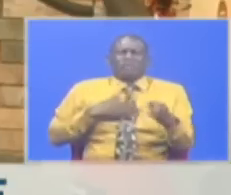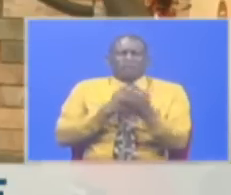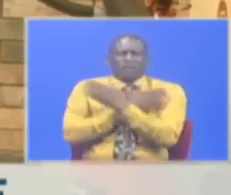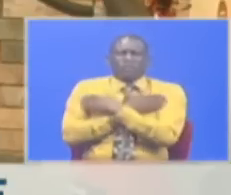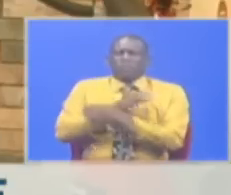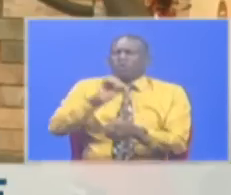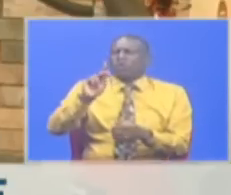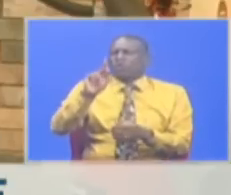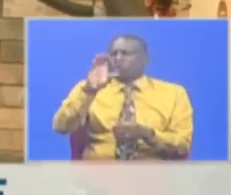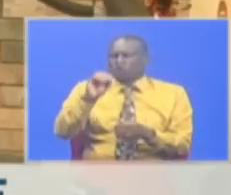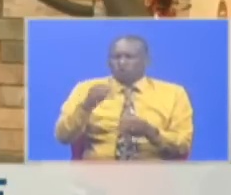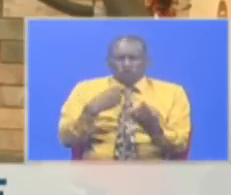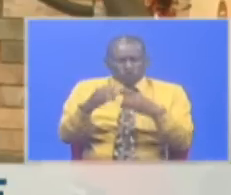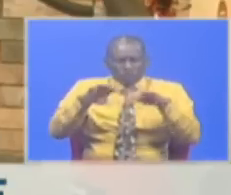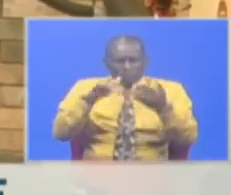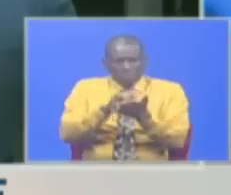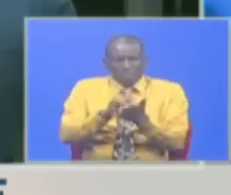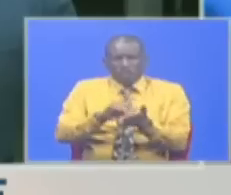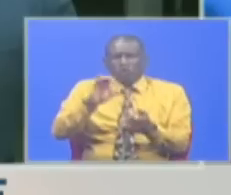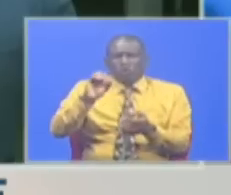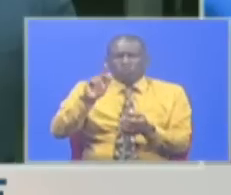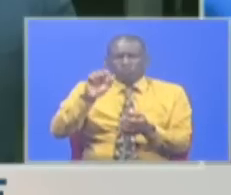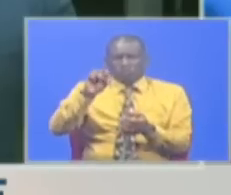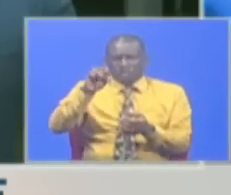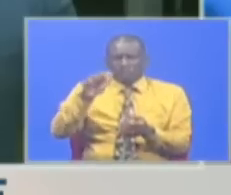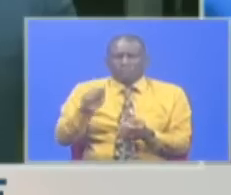Okusa looks into that. Okusa.